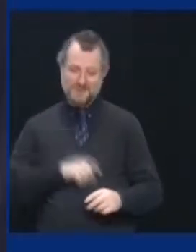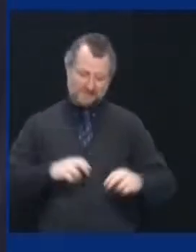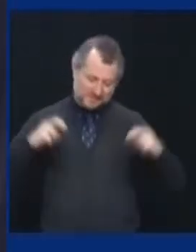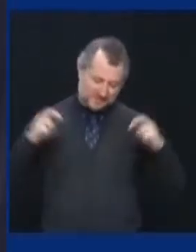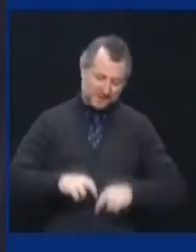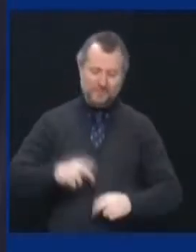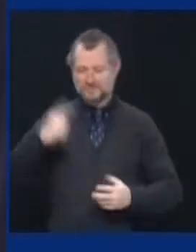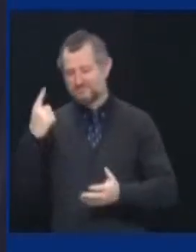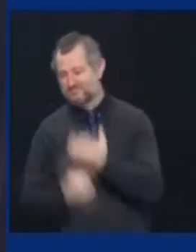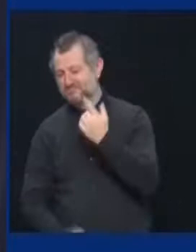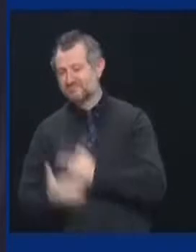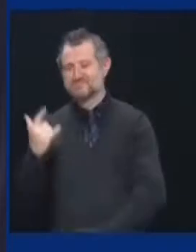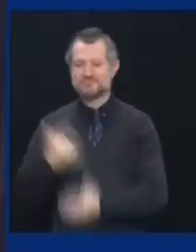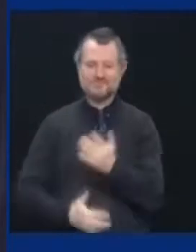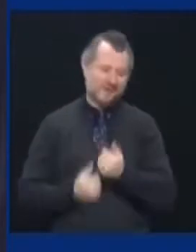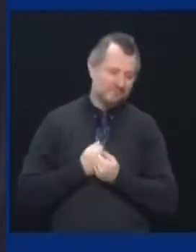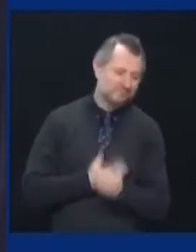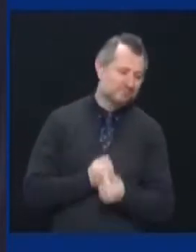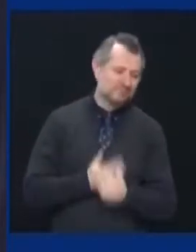everyone vent,